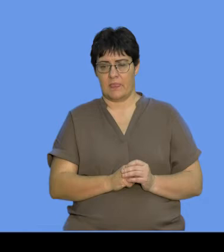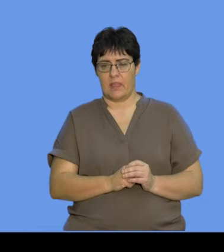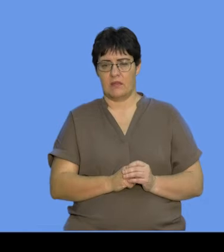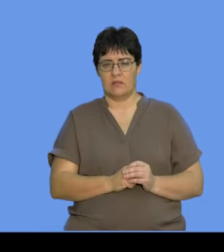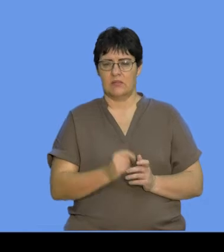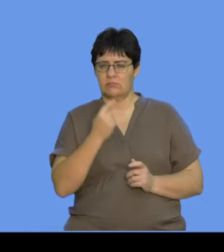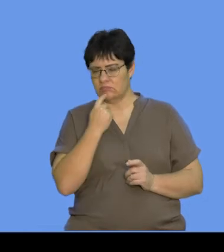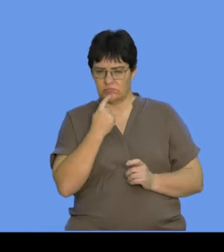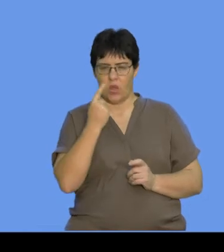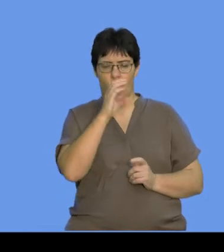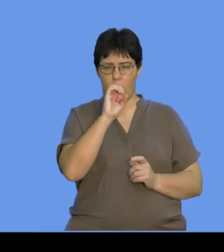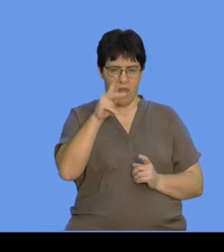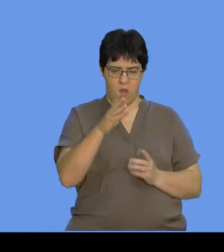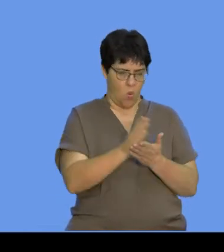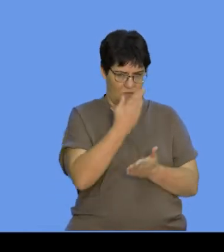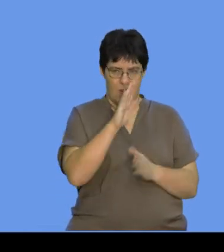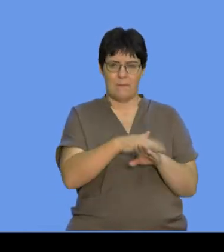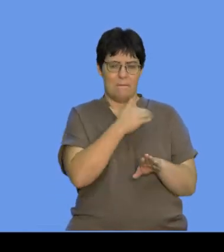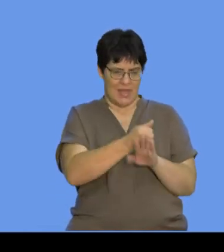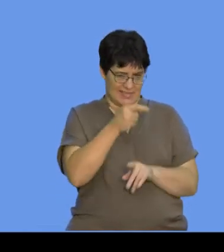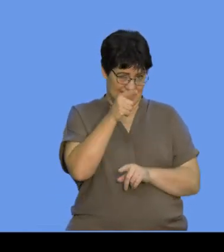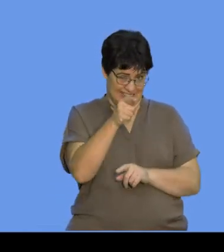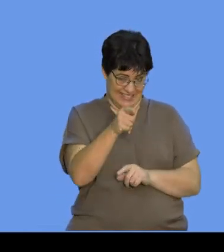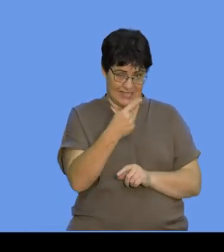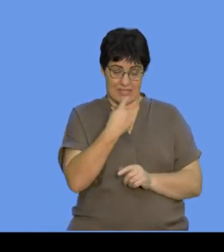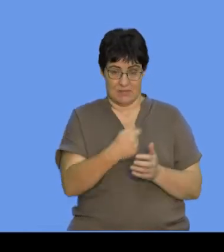taken out copper based on those,